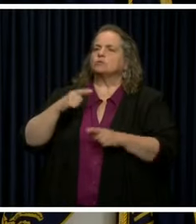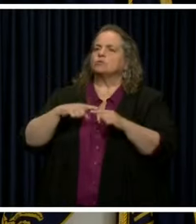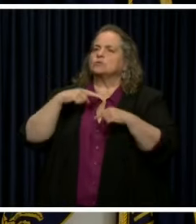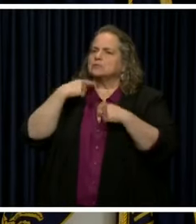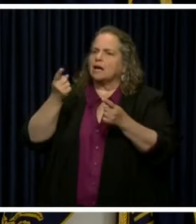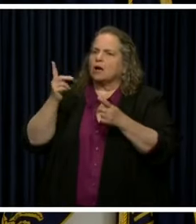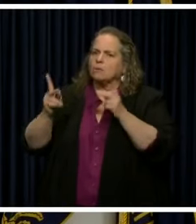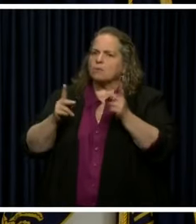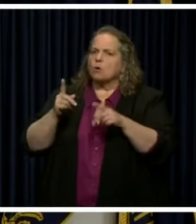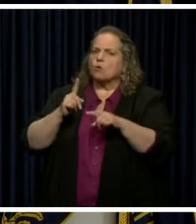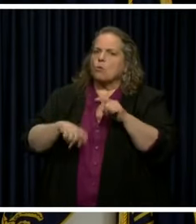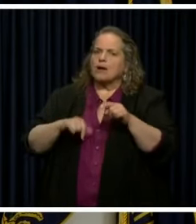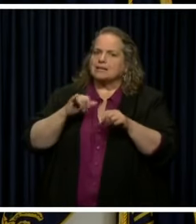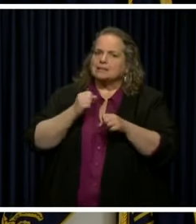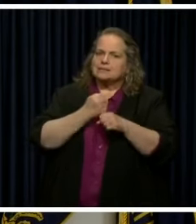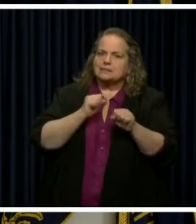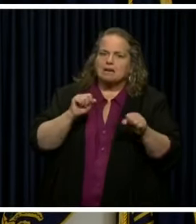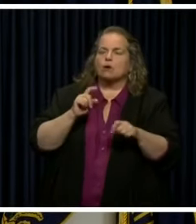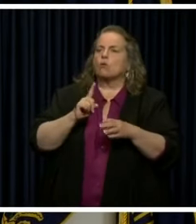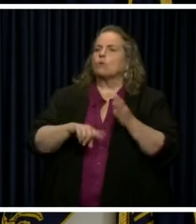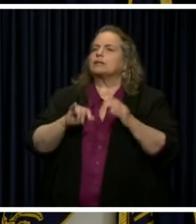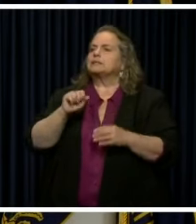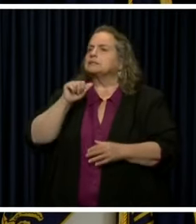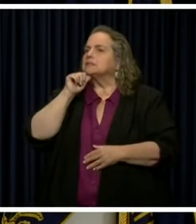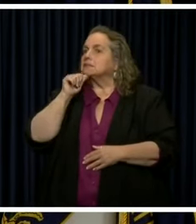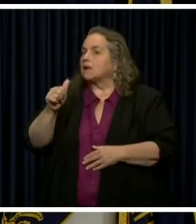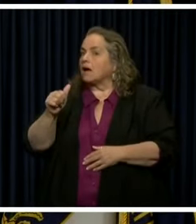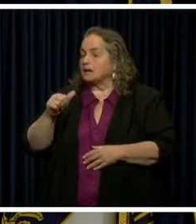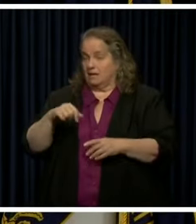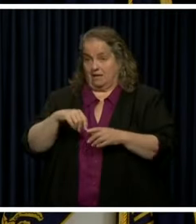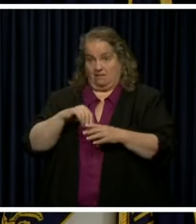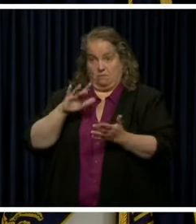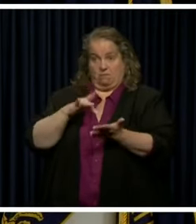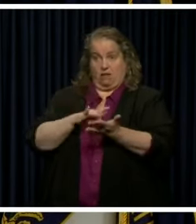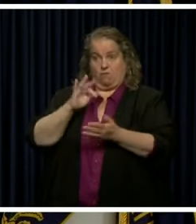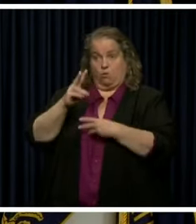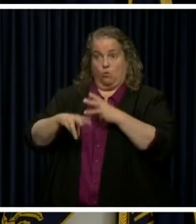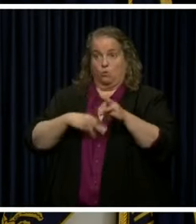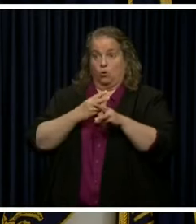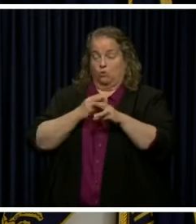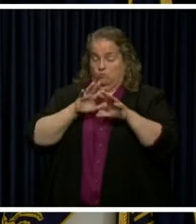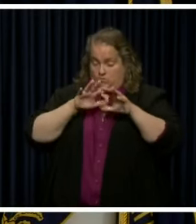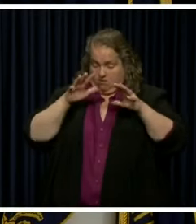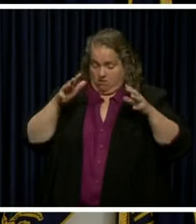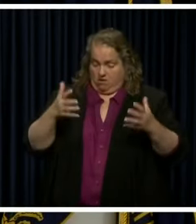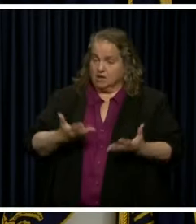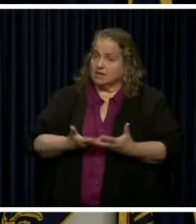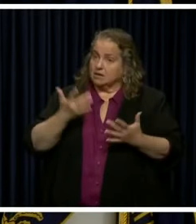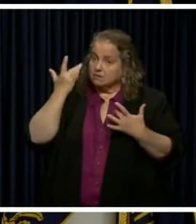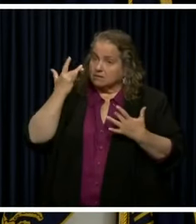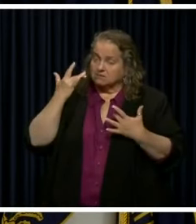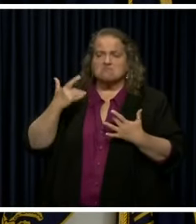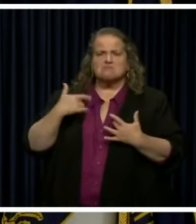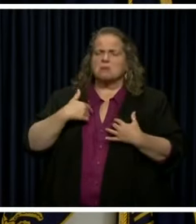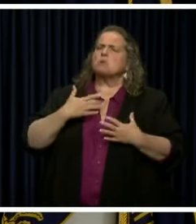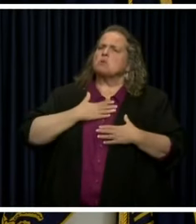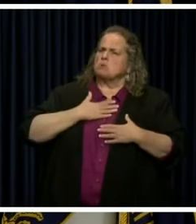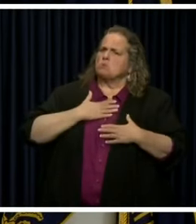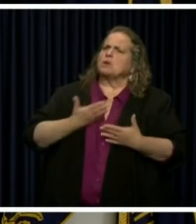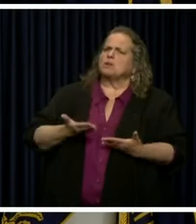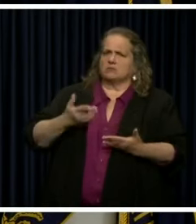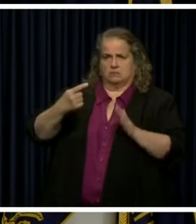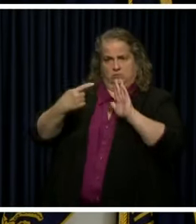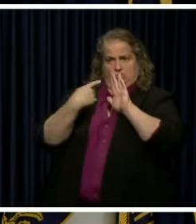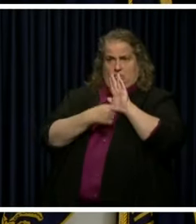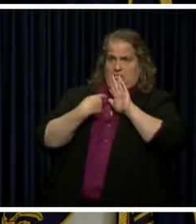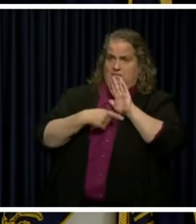safe and what is not in the midst of a worldwide health pandemic. And I'm willing to take any disagreement, any